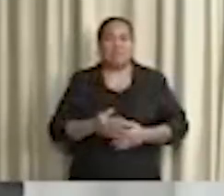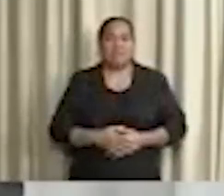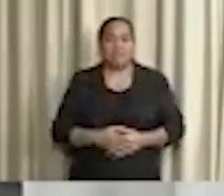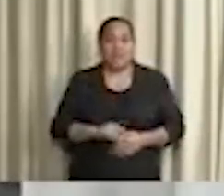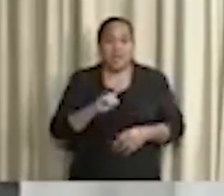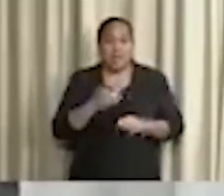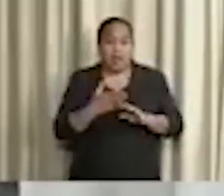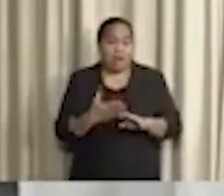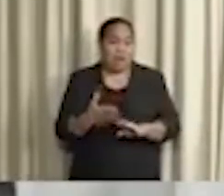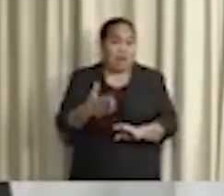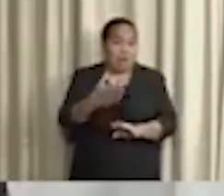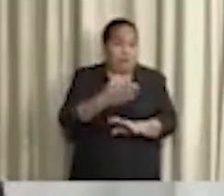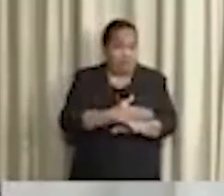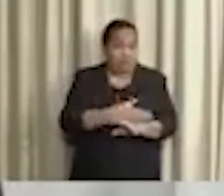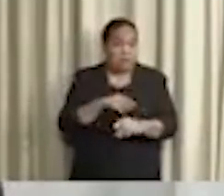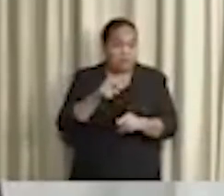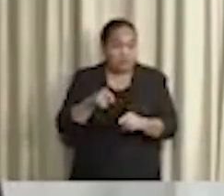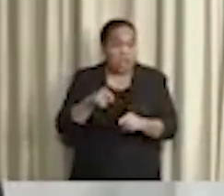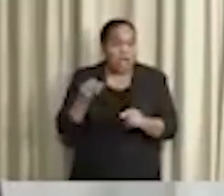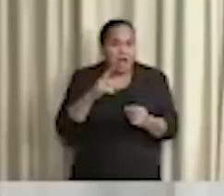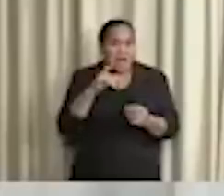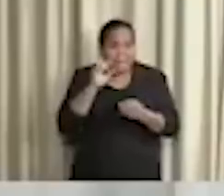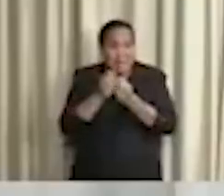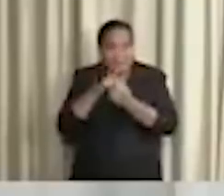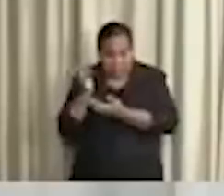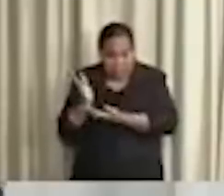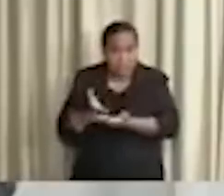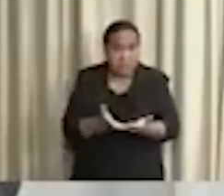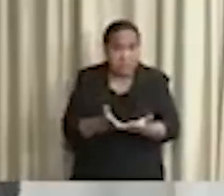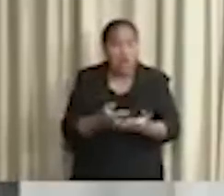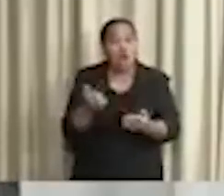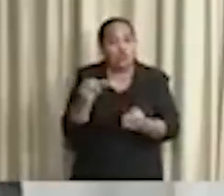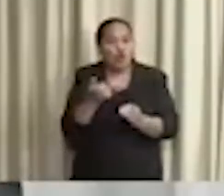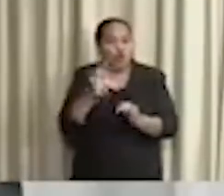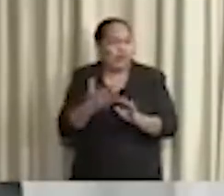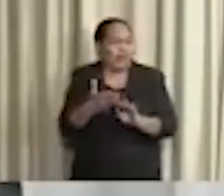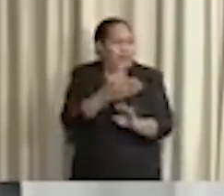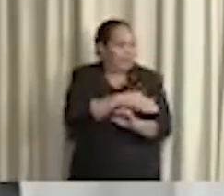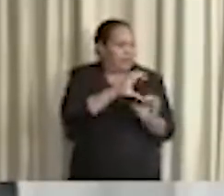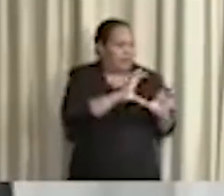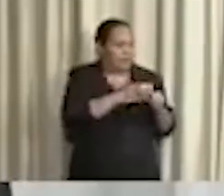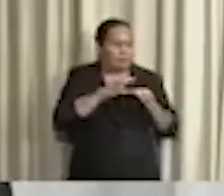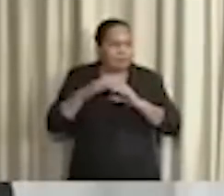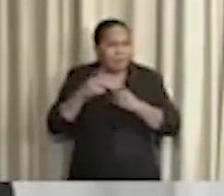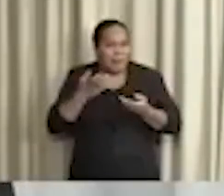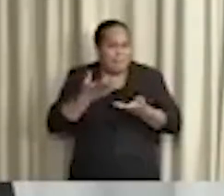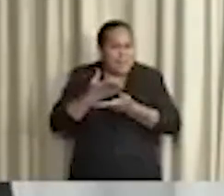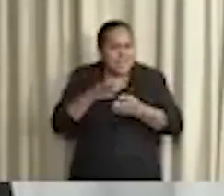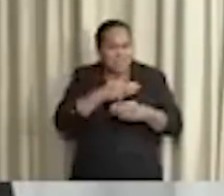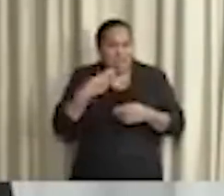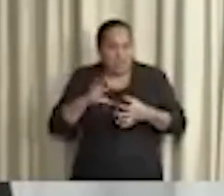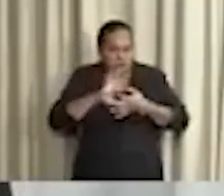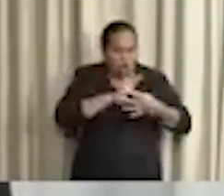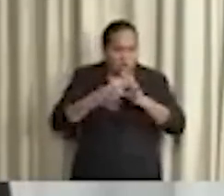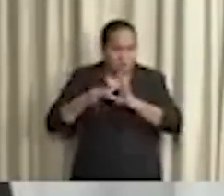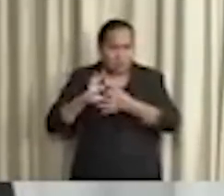Prior to the papers being brought up, there would have been interministerial coordination, but that does not stop